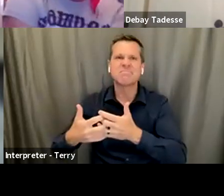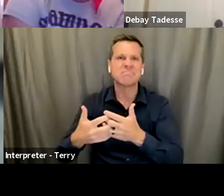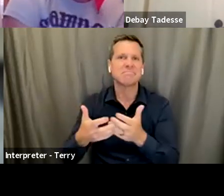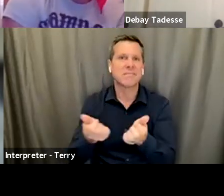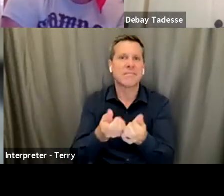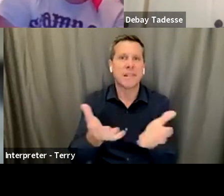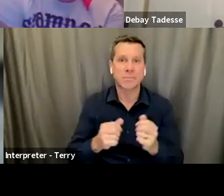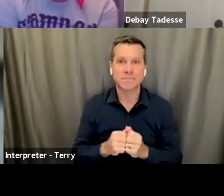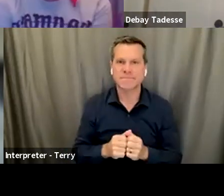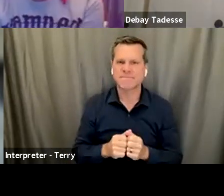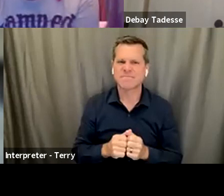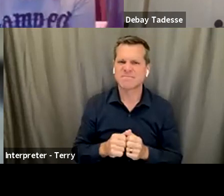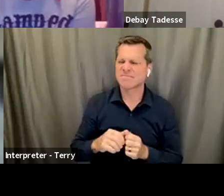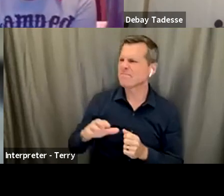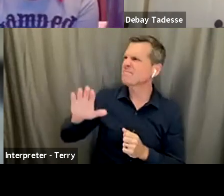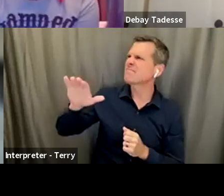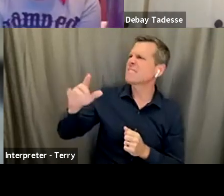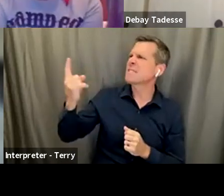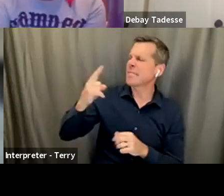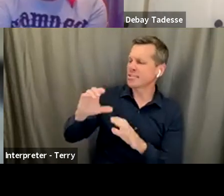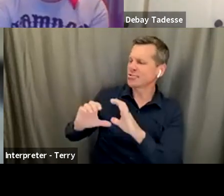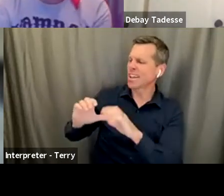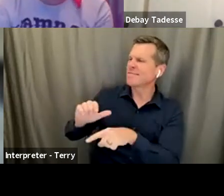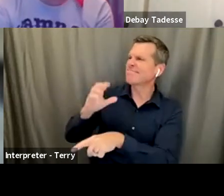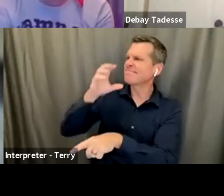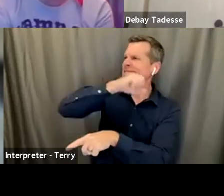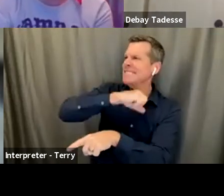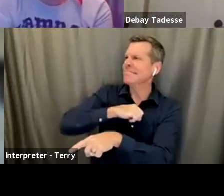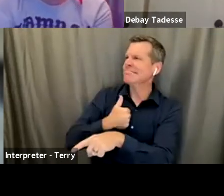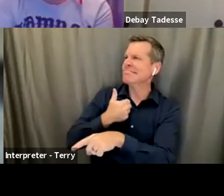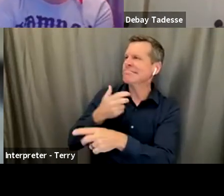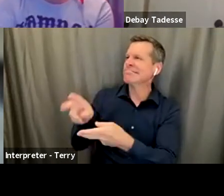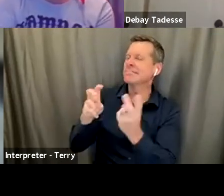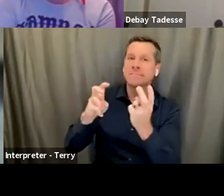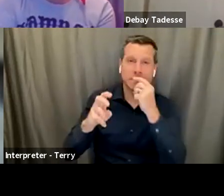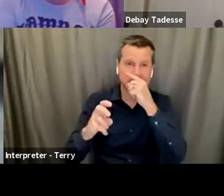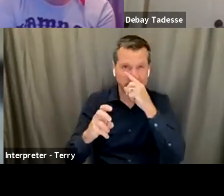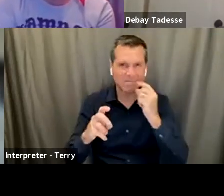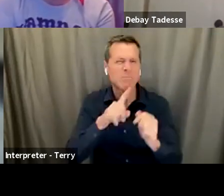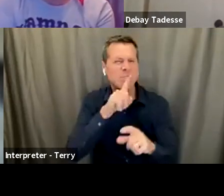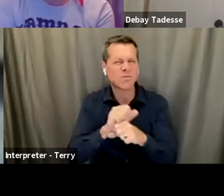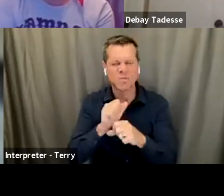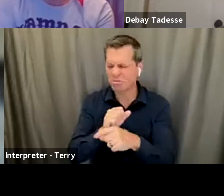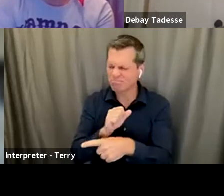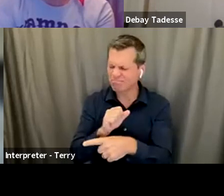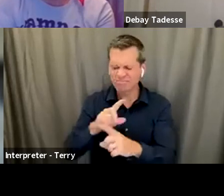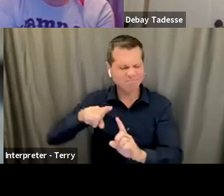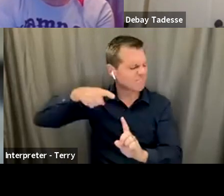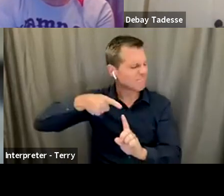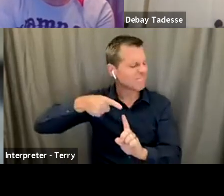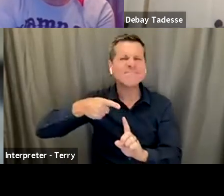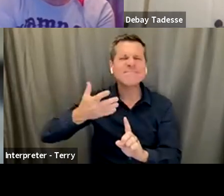There was a question in the chat that we missed, but I don't understand the context of it right now. So